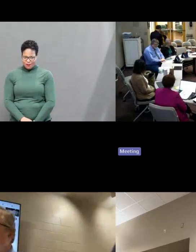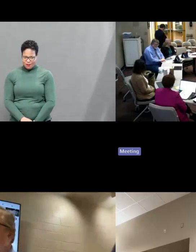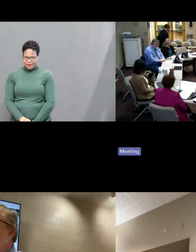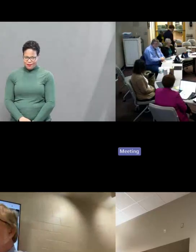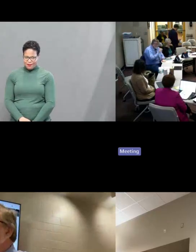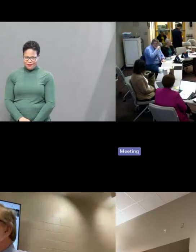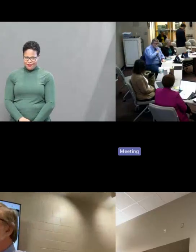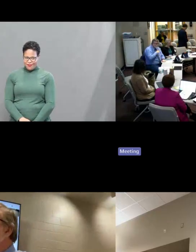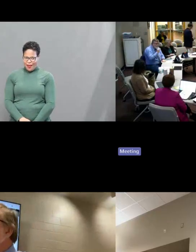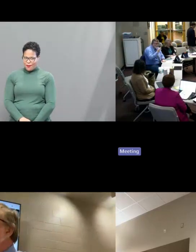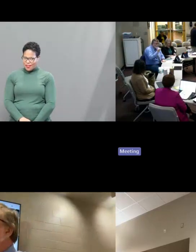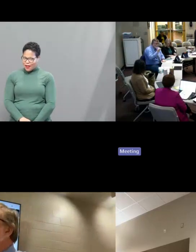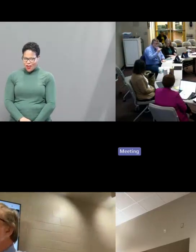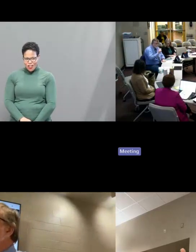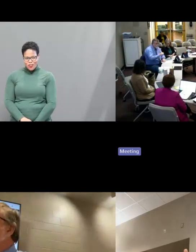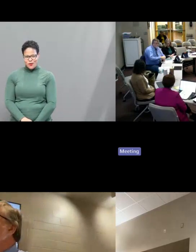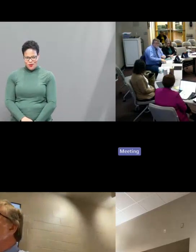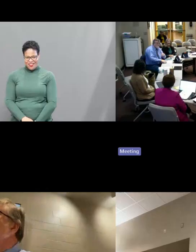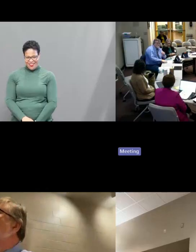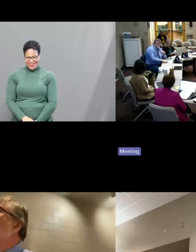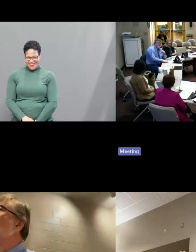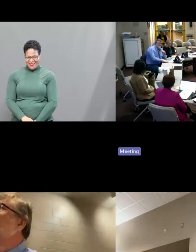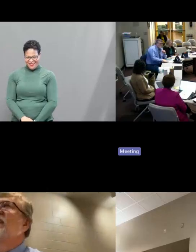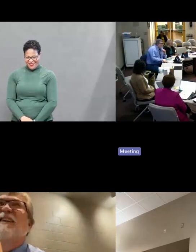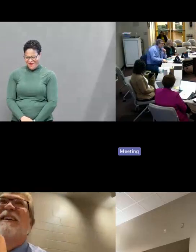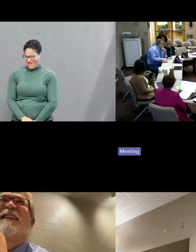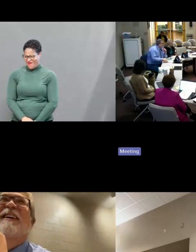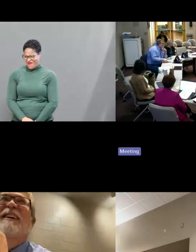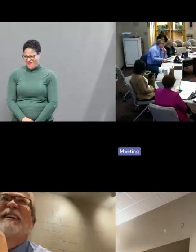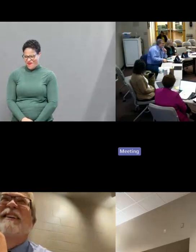morning. I missed my cartoons.